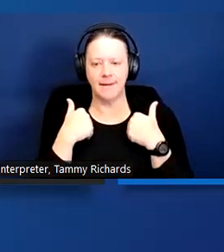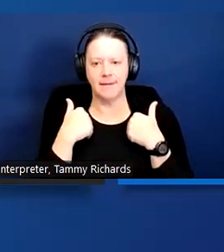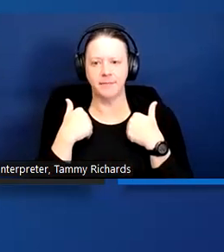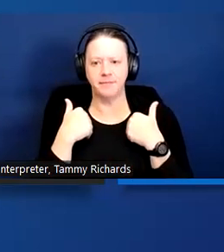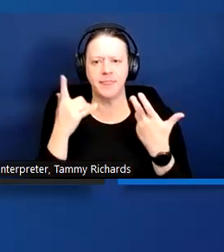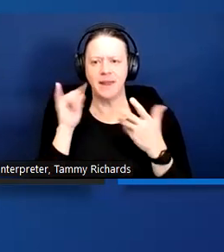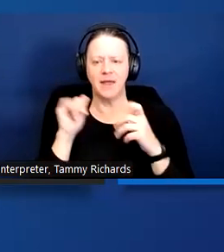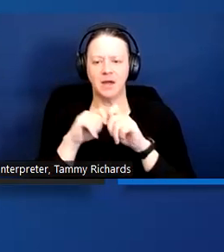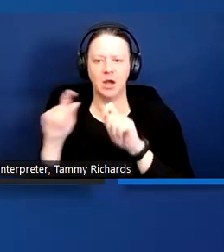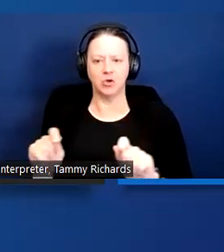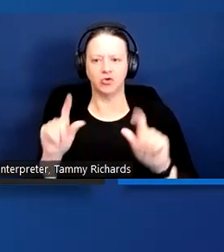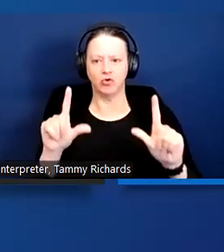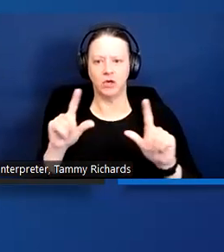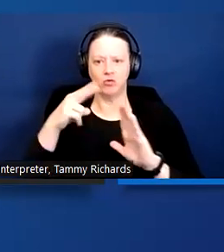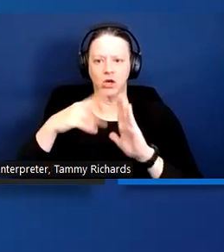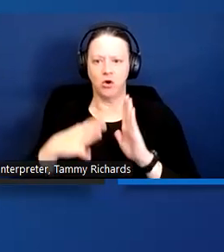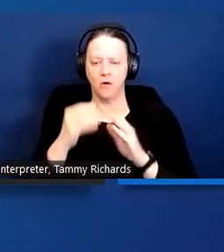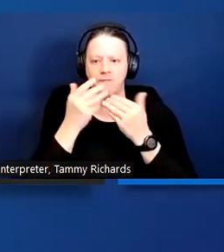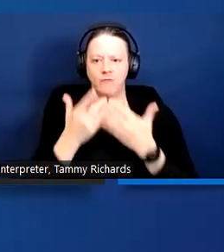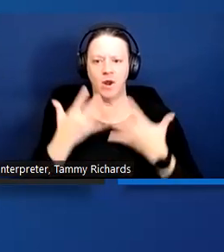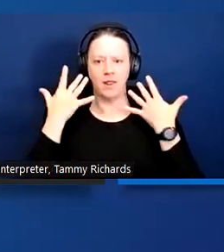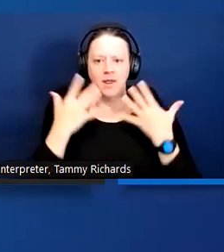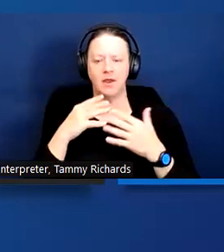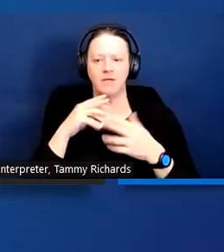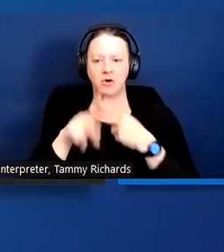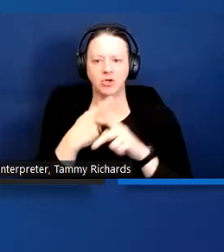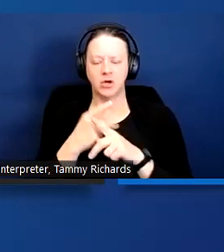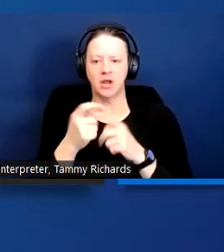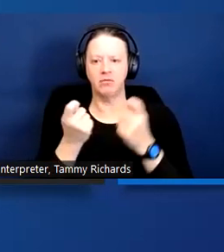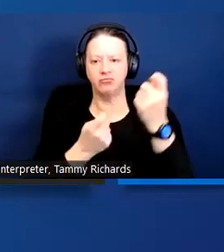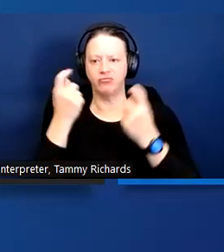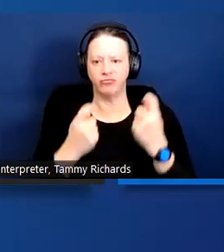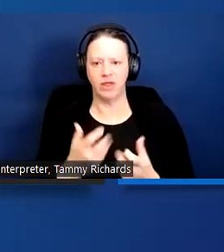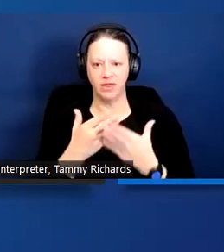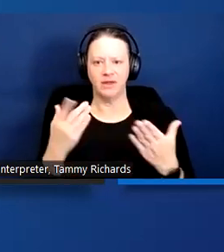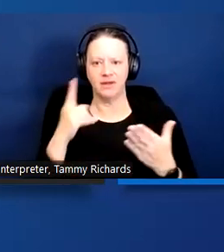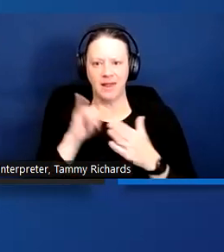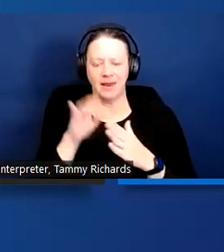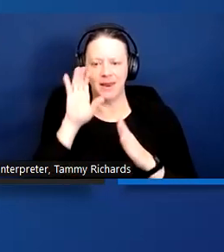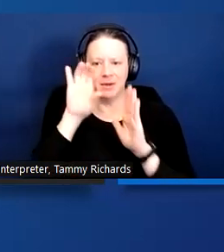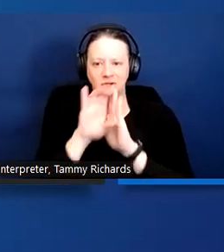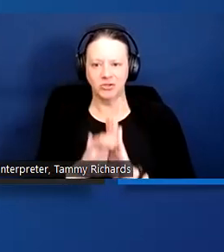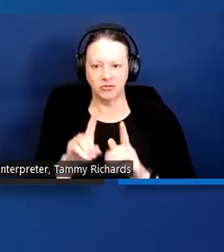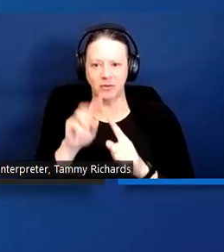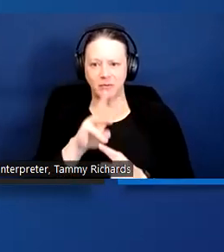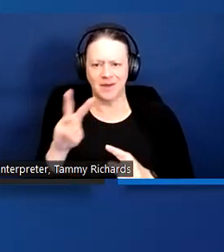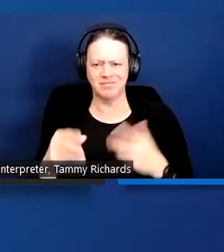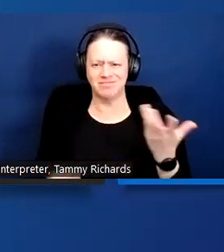like a screen reader friendly version, it stripped out things like images and such from the website, which,